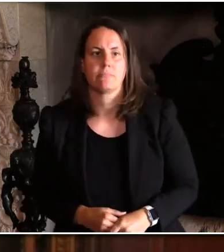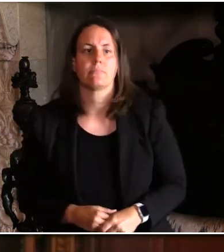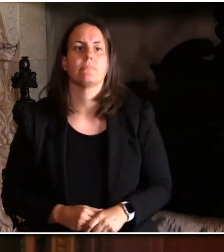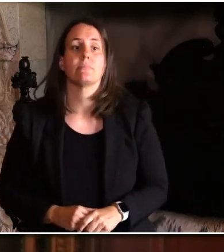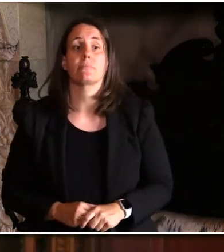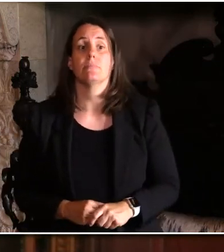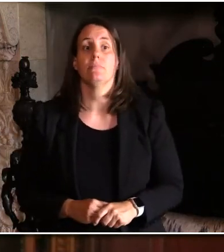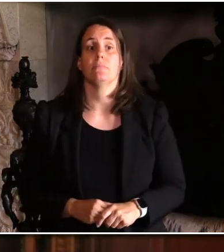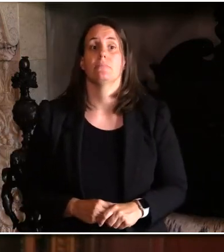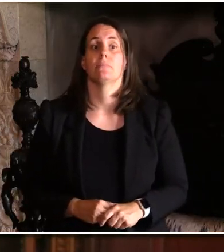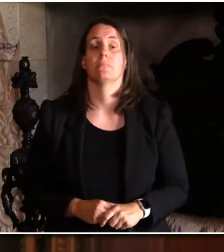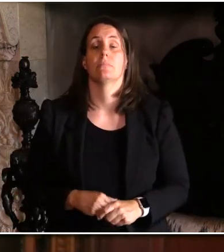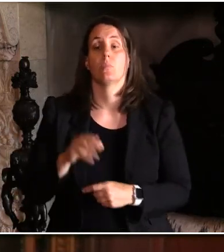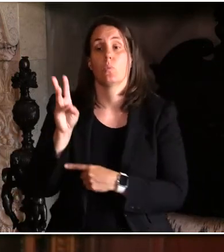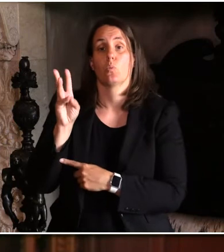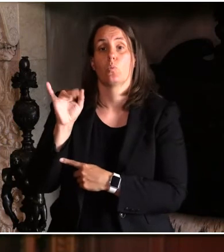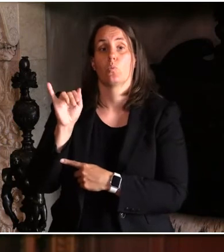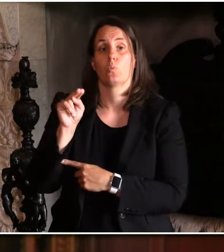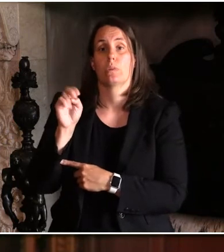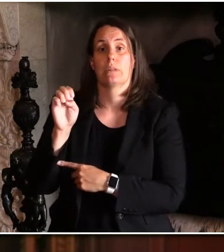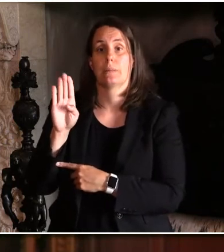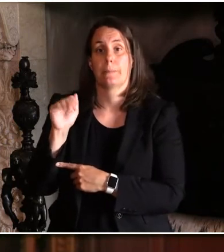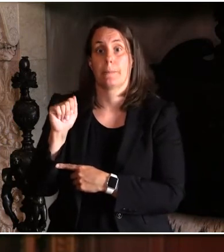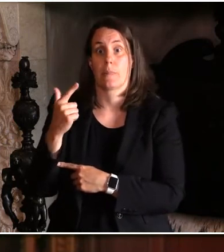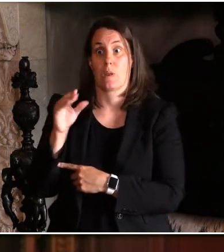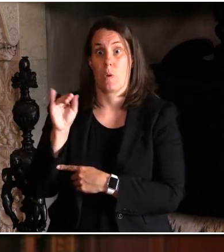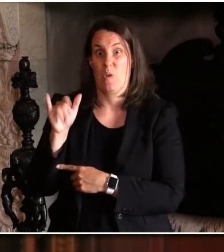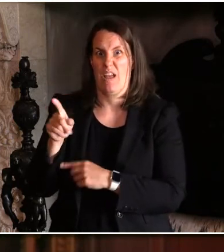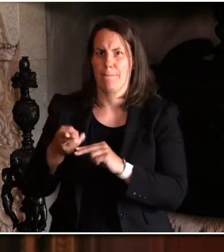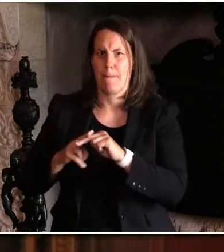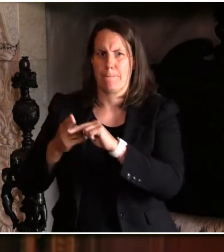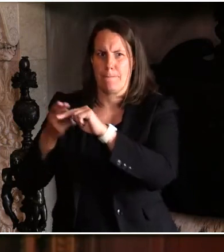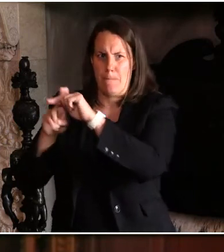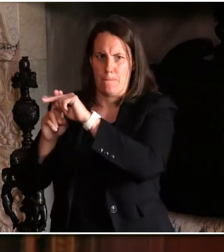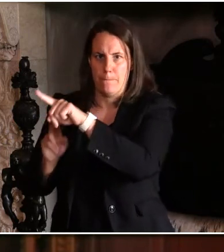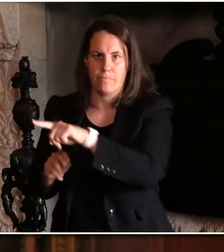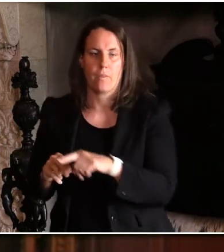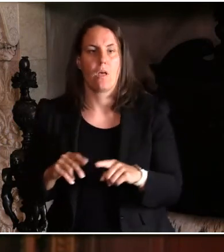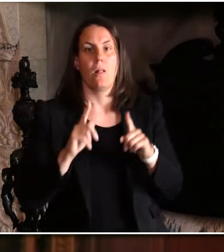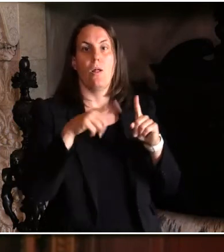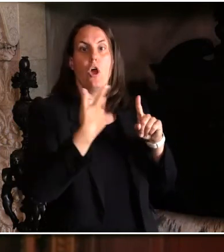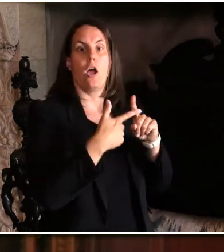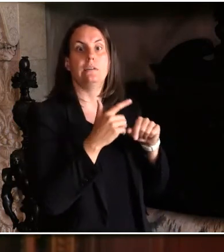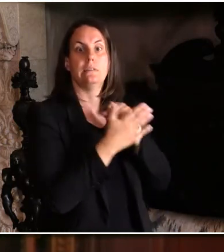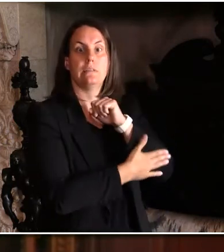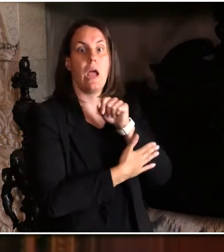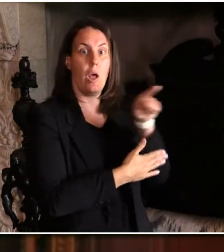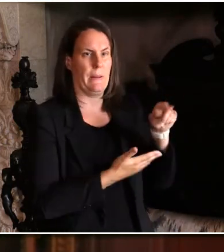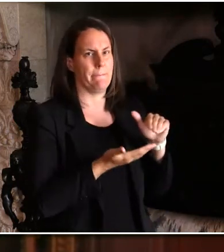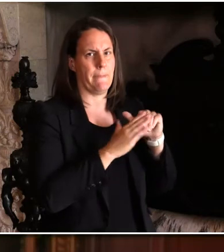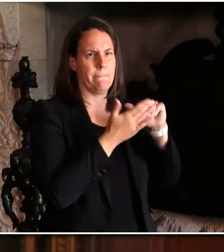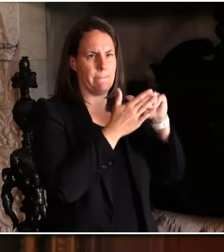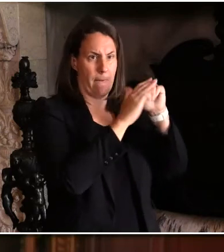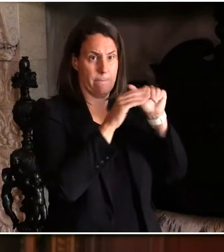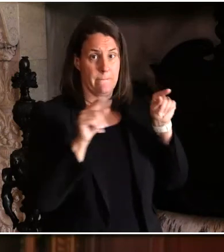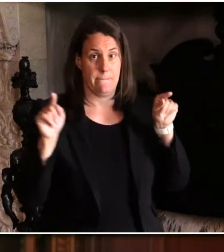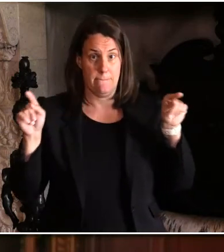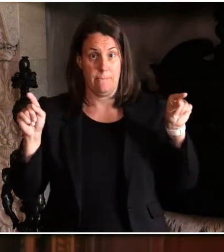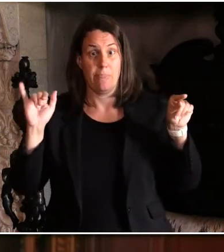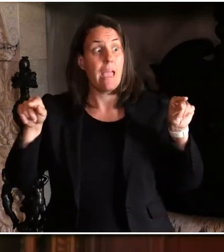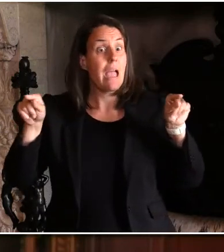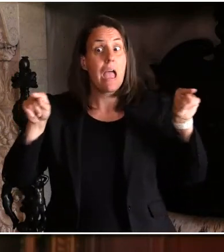Crosse counties, which have higher increase in case reports and people in the 20 to 29. So those are both college towns, and